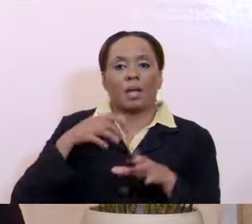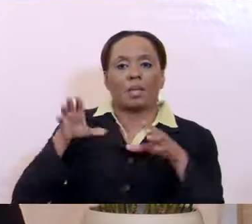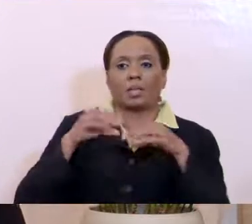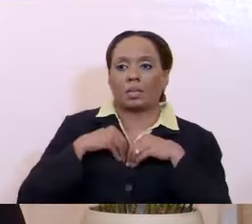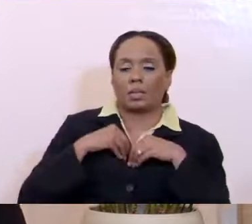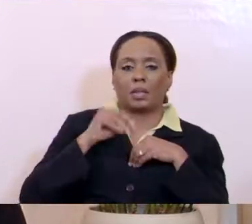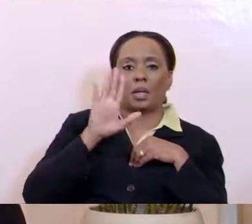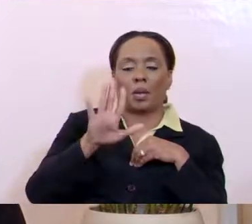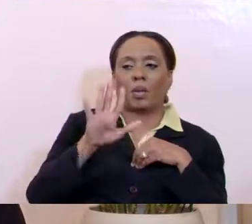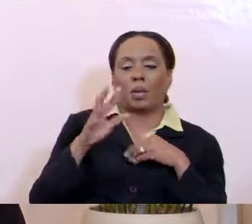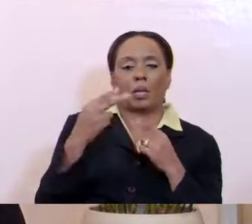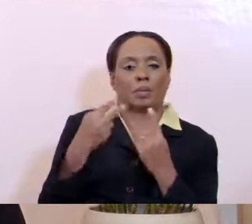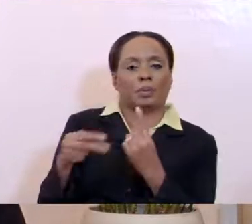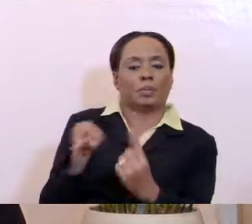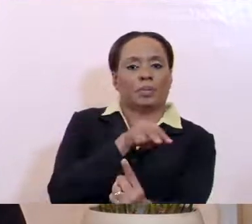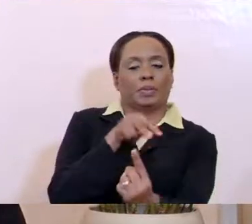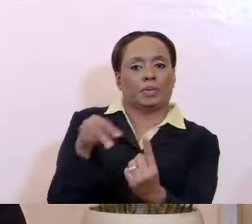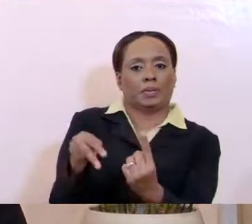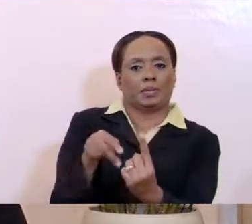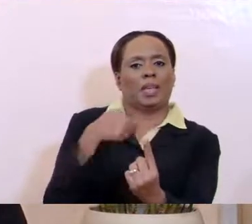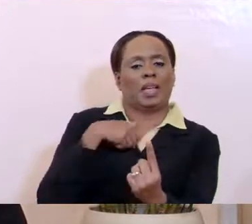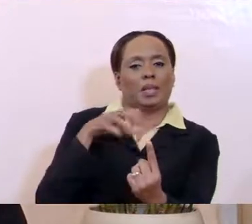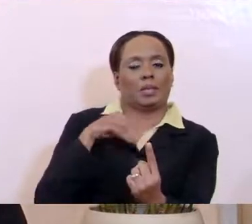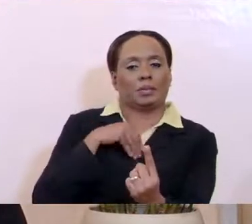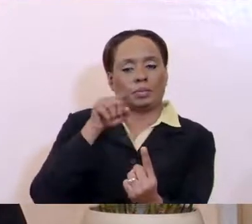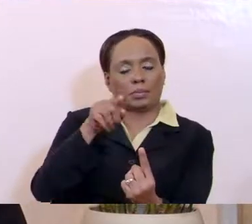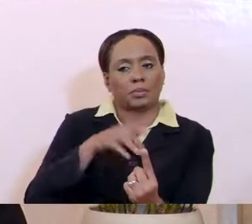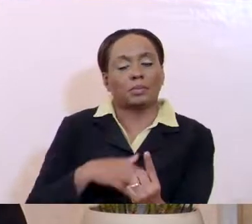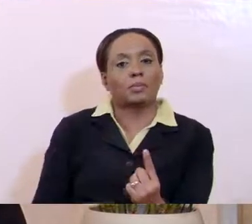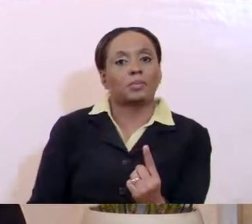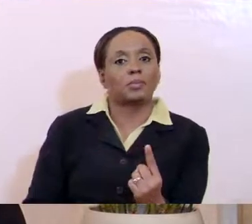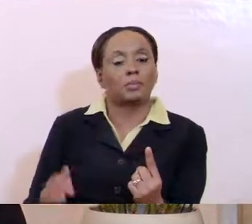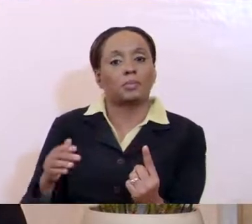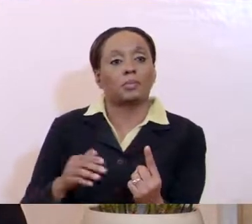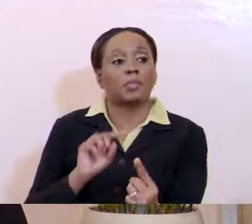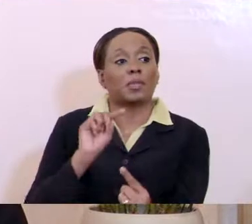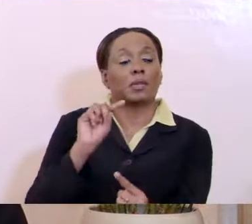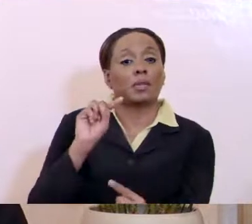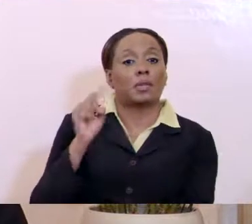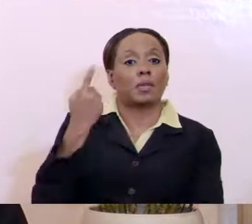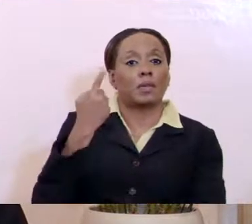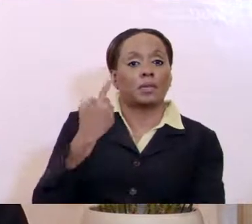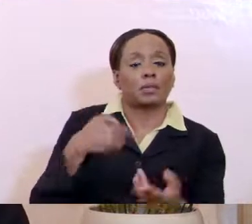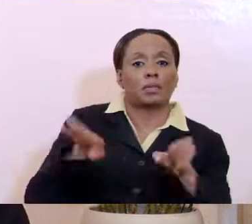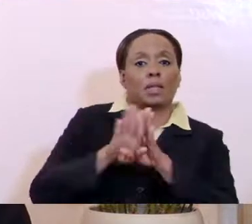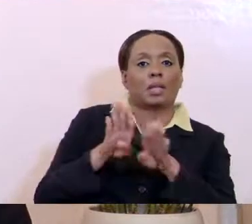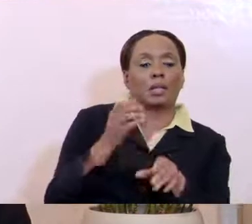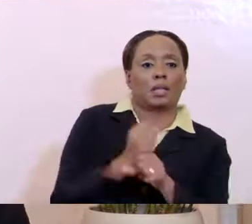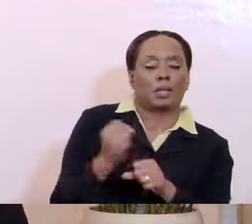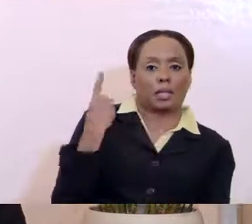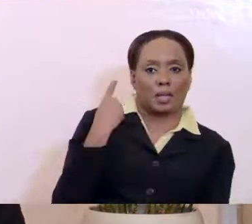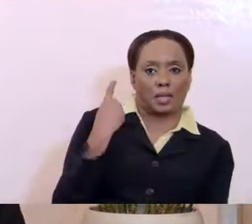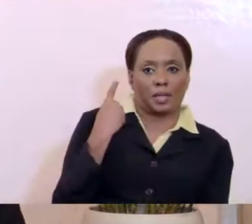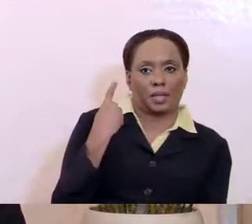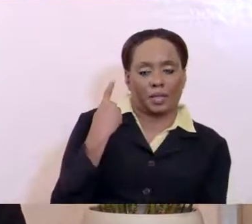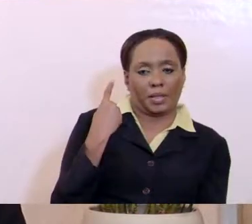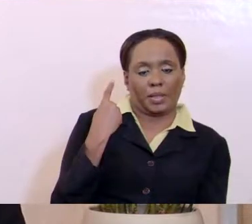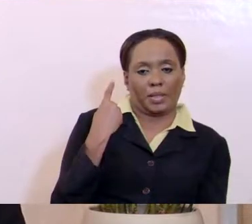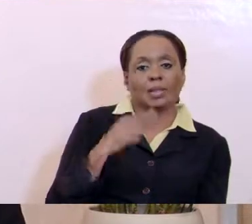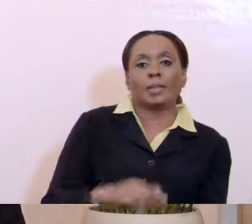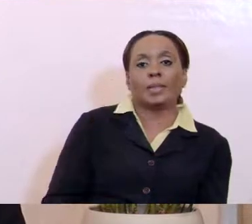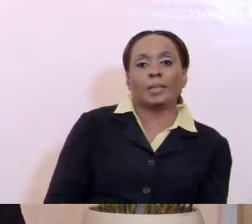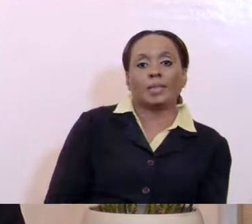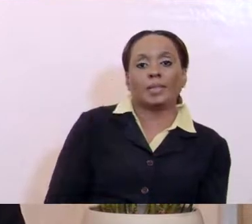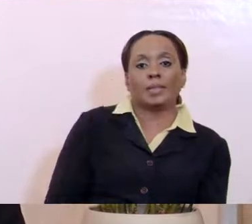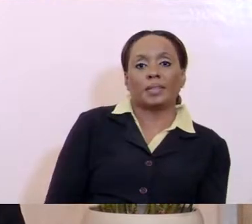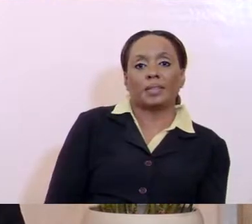perspective. Our experience in our first shutdown last year was such that